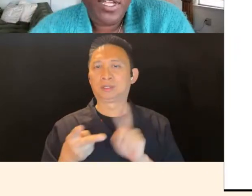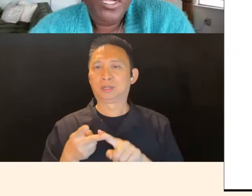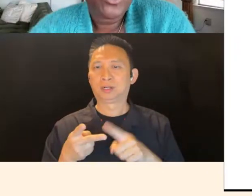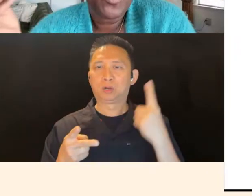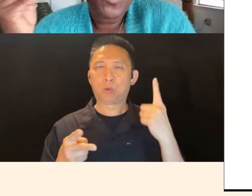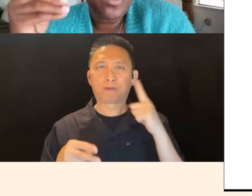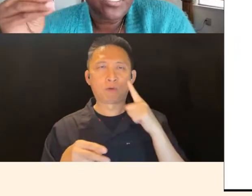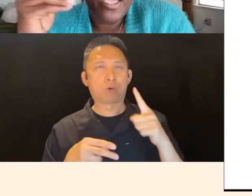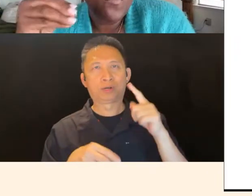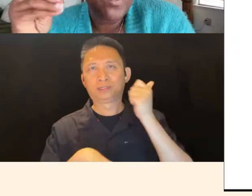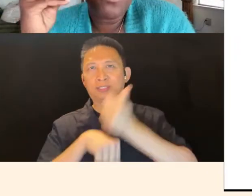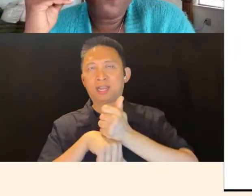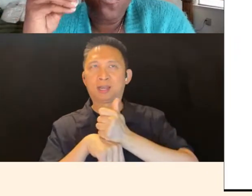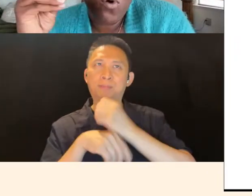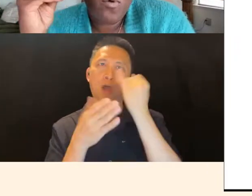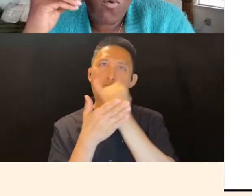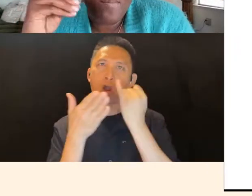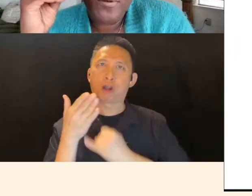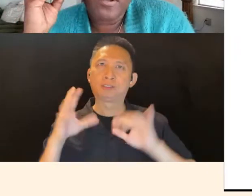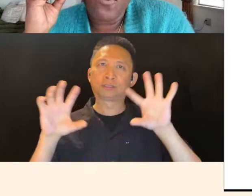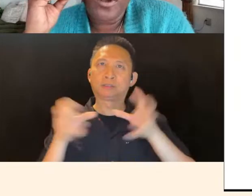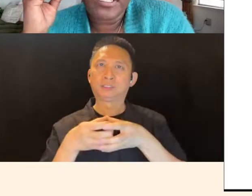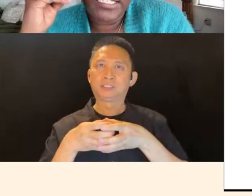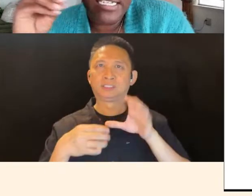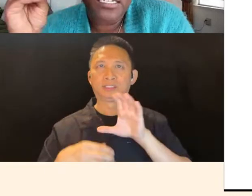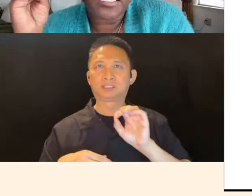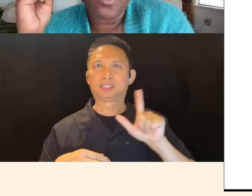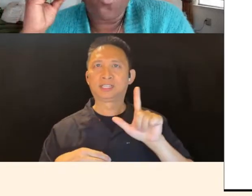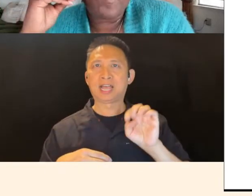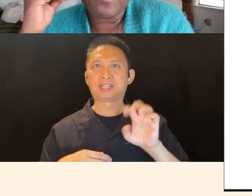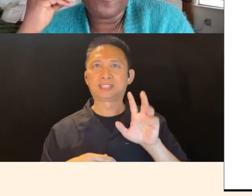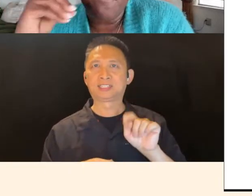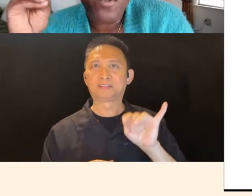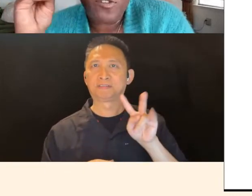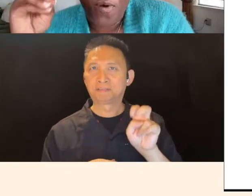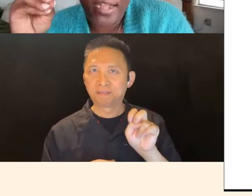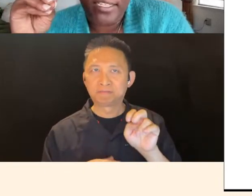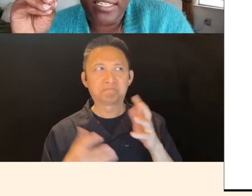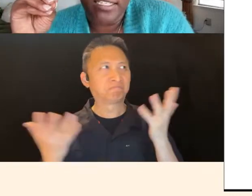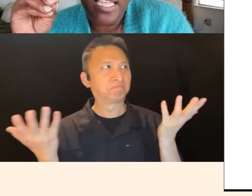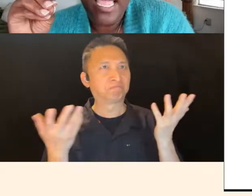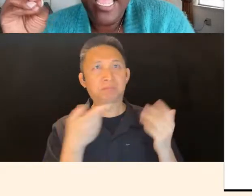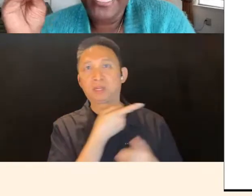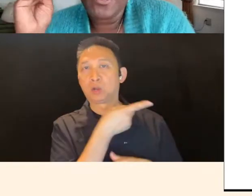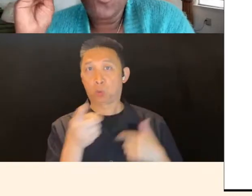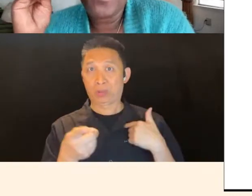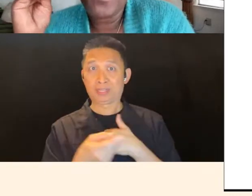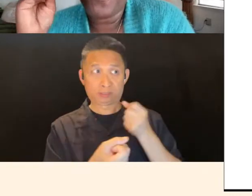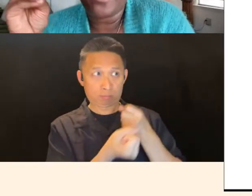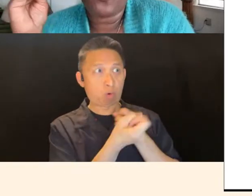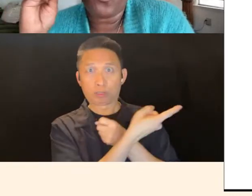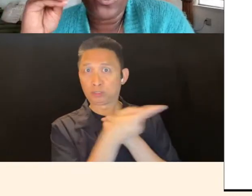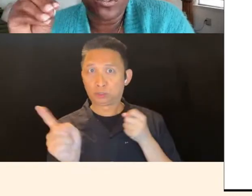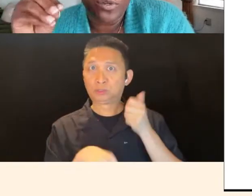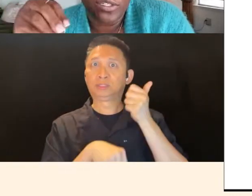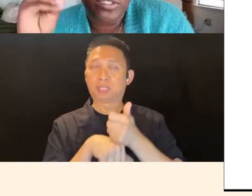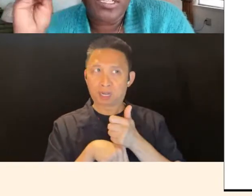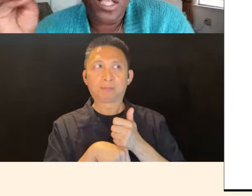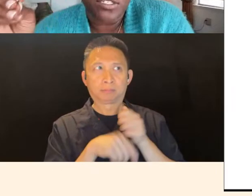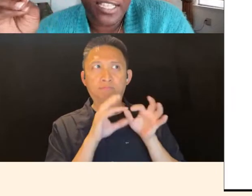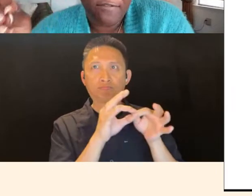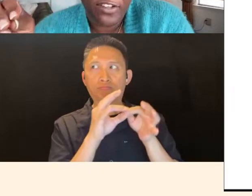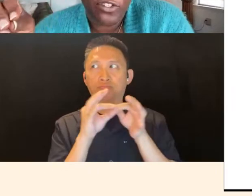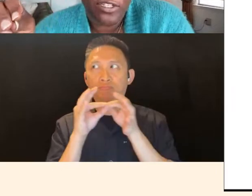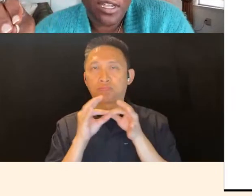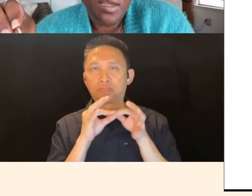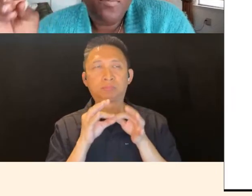collective. So we're really helping you form cooperative organizations and cooperative governance practices, and helping you find the resources to